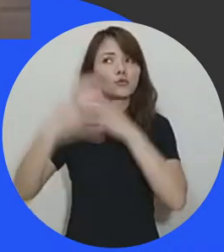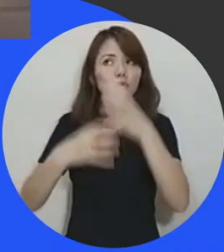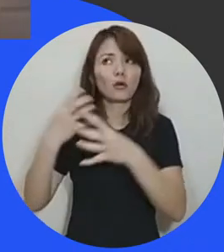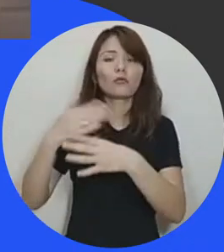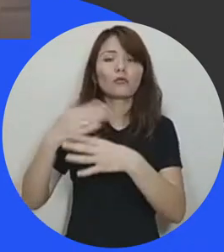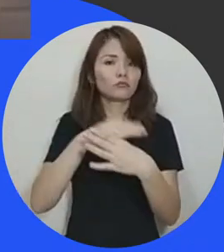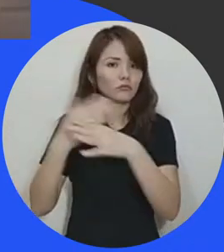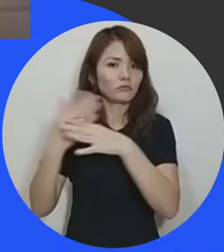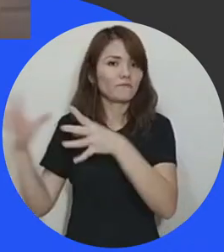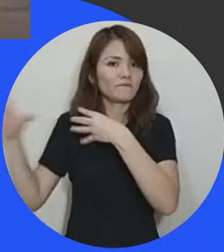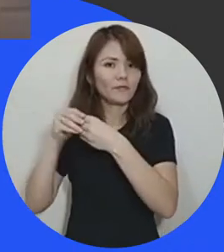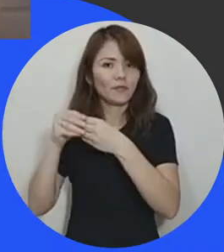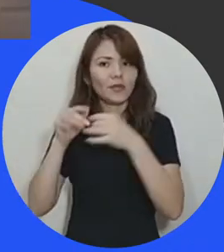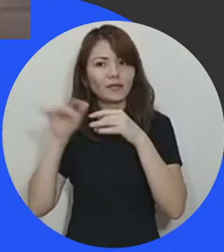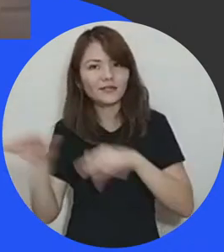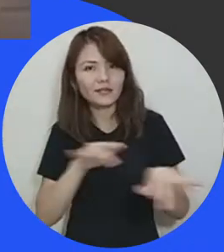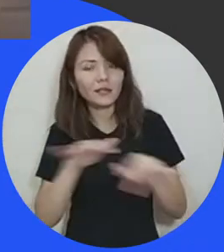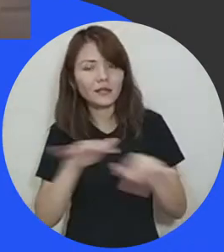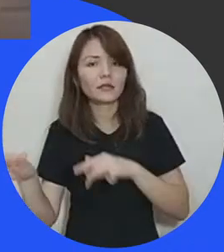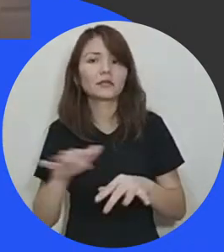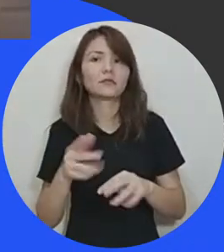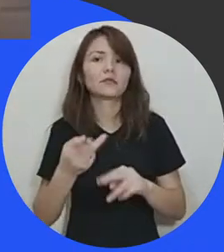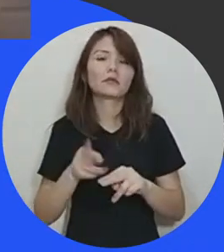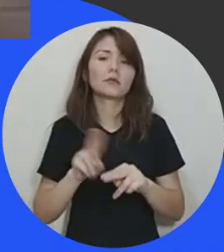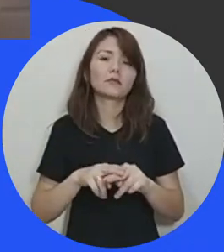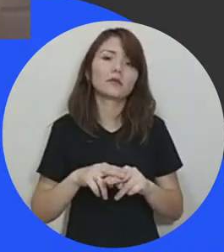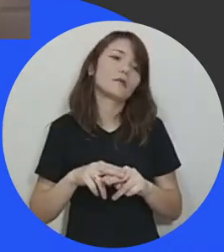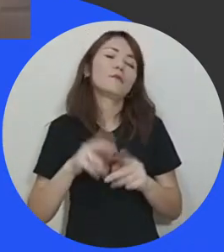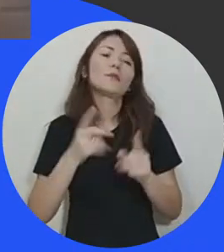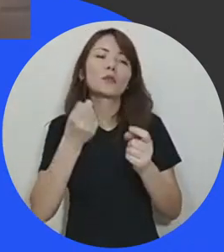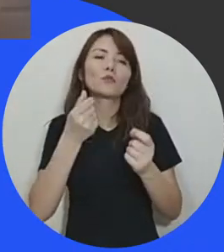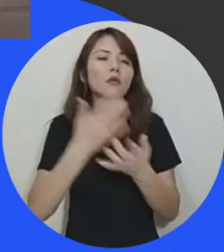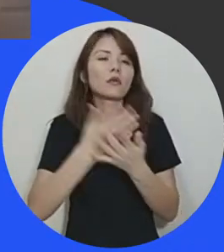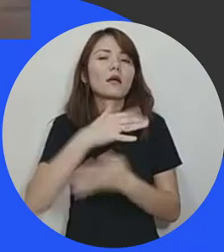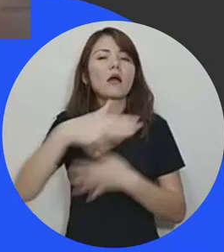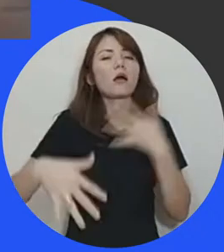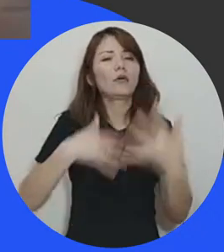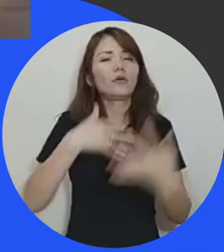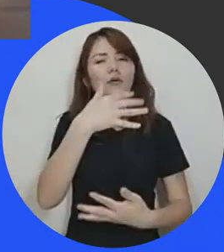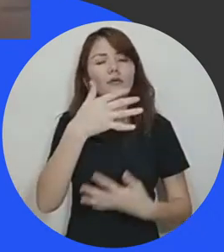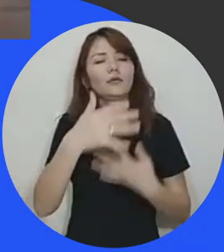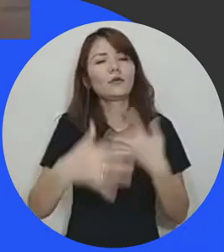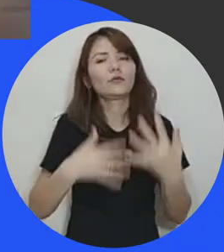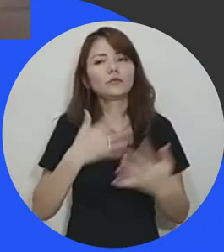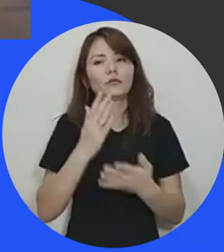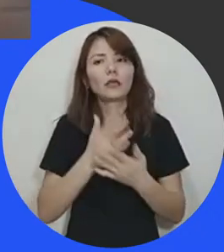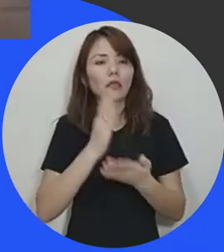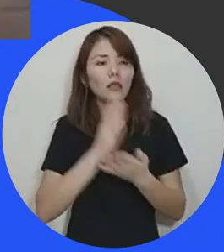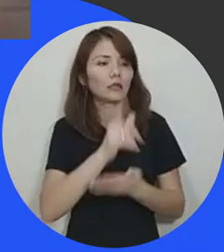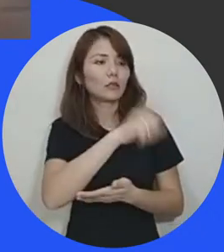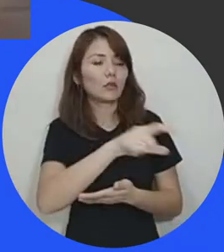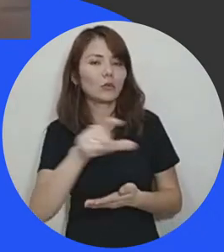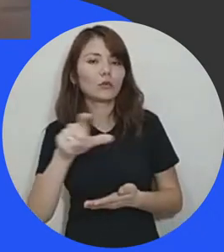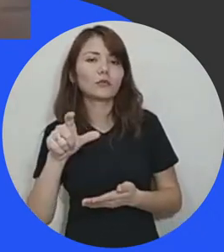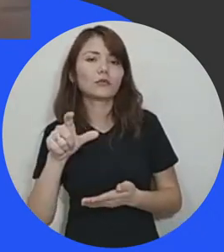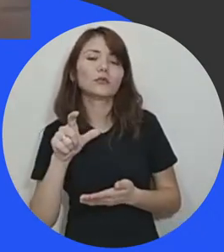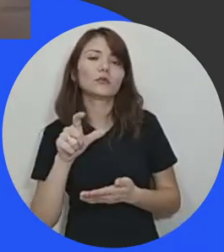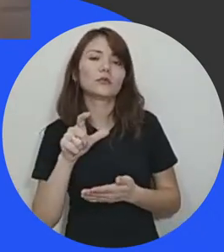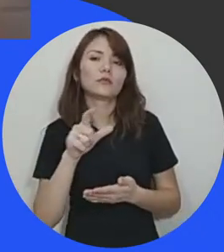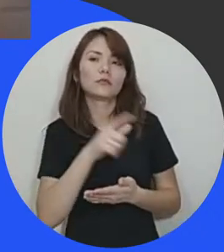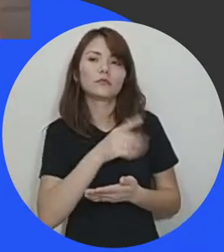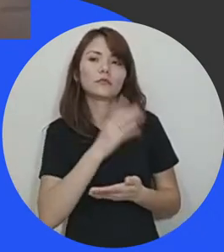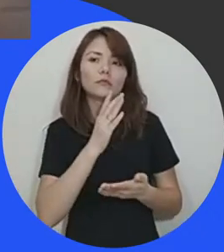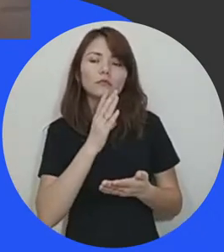it's quite sporadic, and it tends to be that you've got people who've got existing collaborations working together. It's